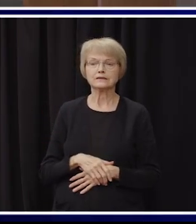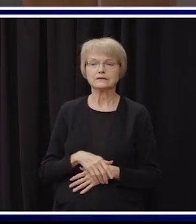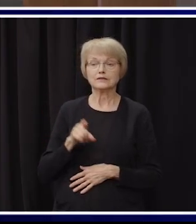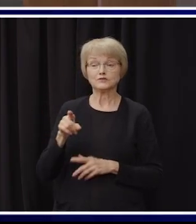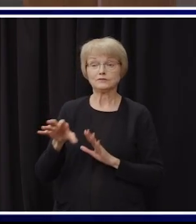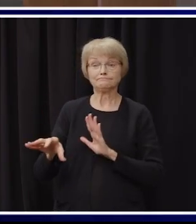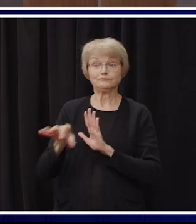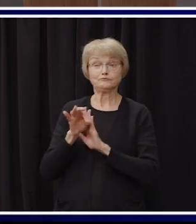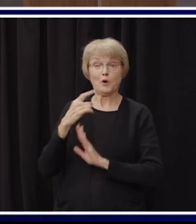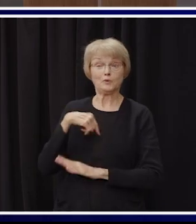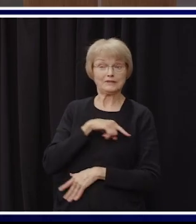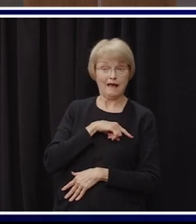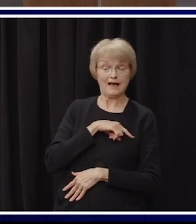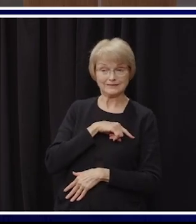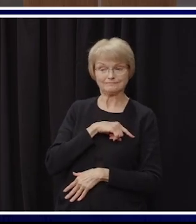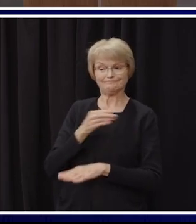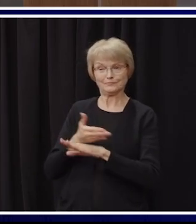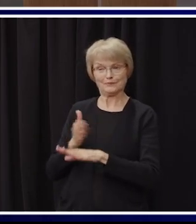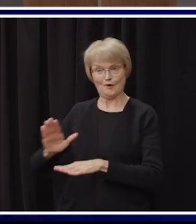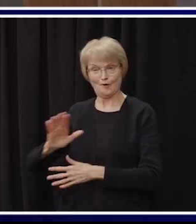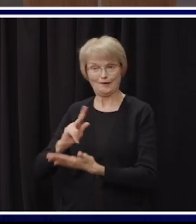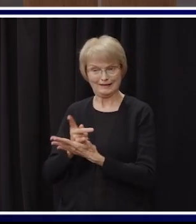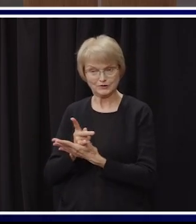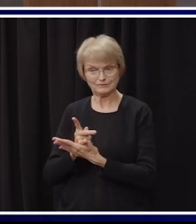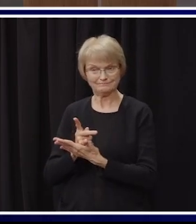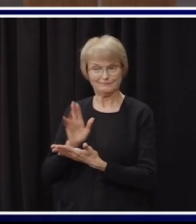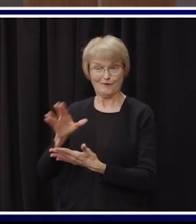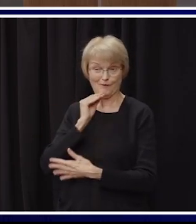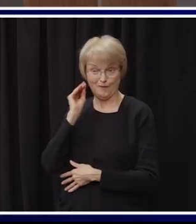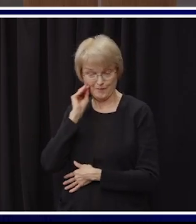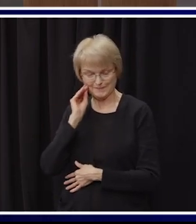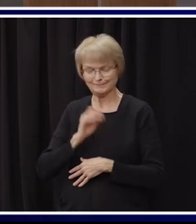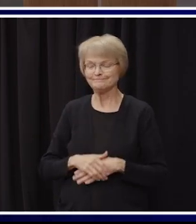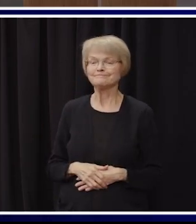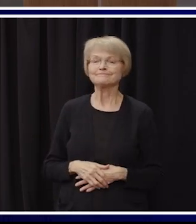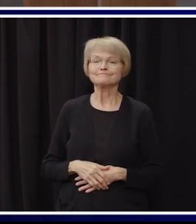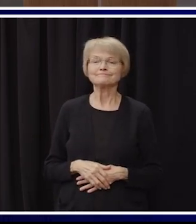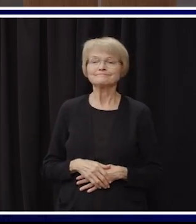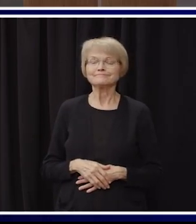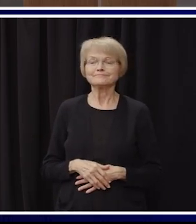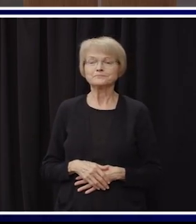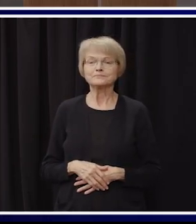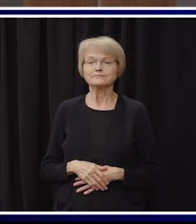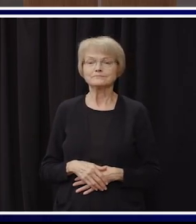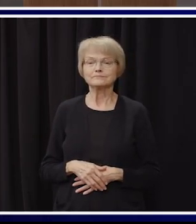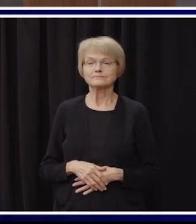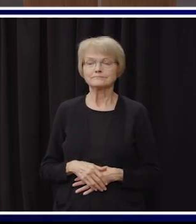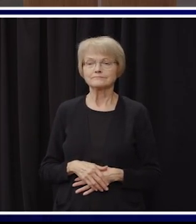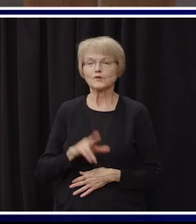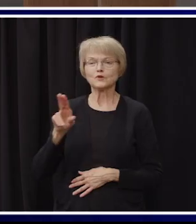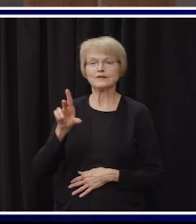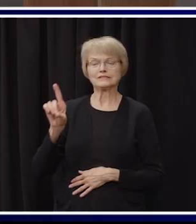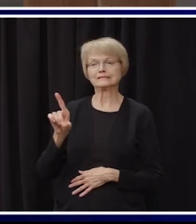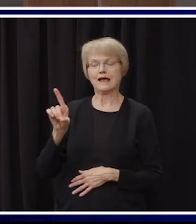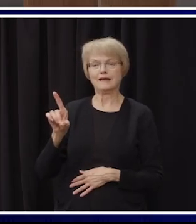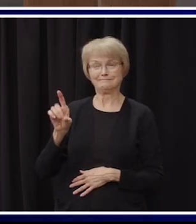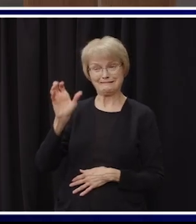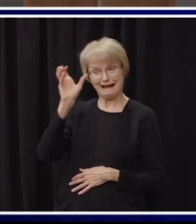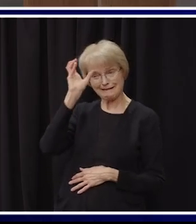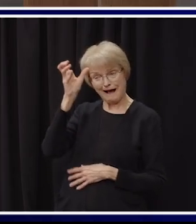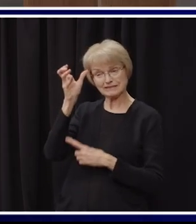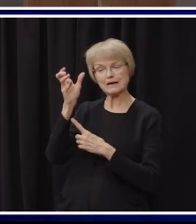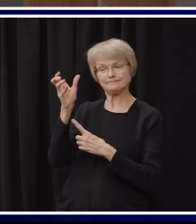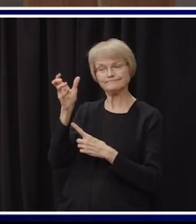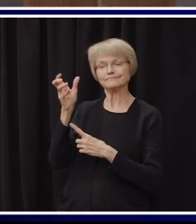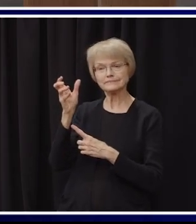she selected us to remodel her kitchen at her own home. Universal design is a concept